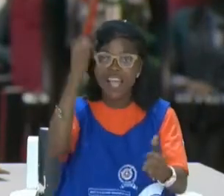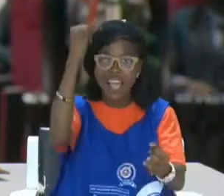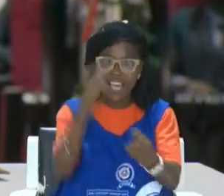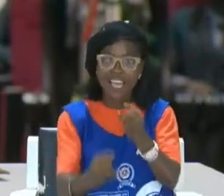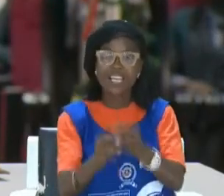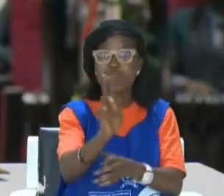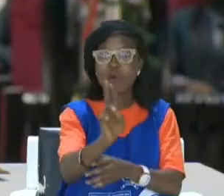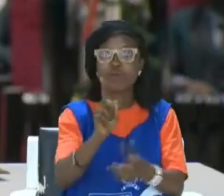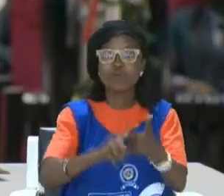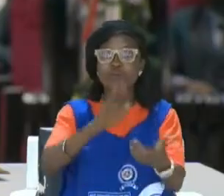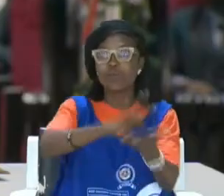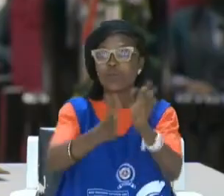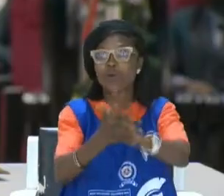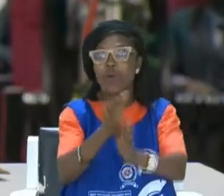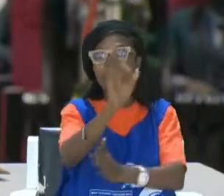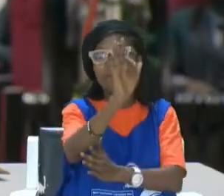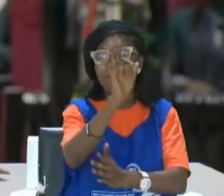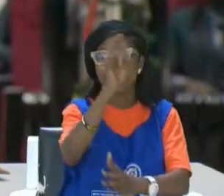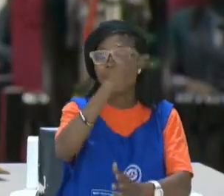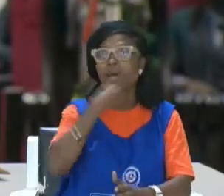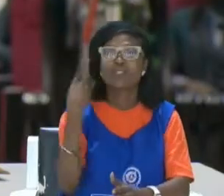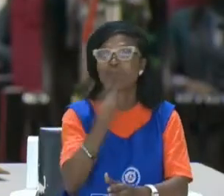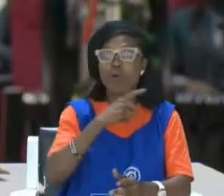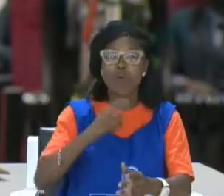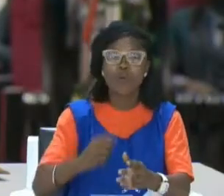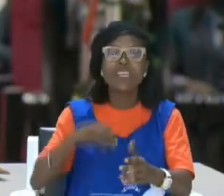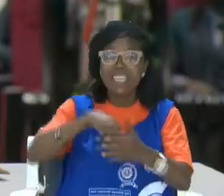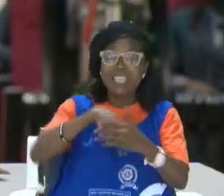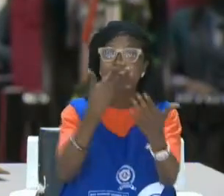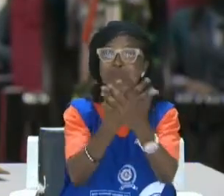becoming a pastor over there.